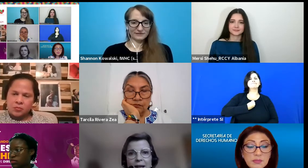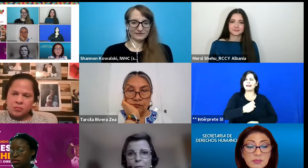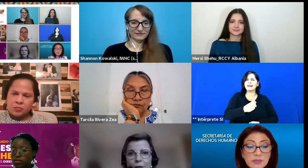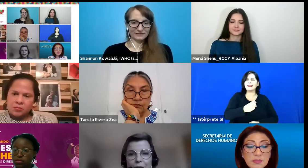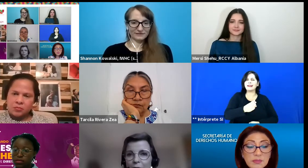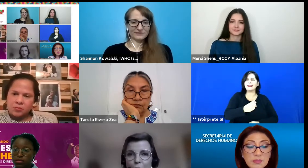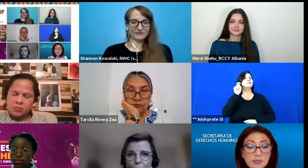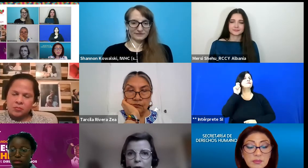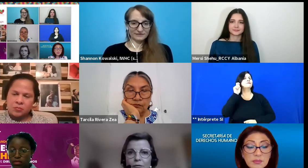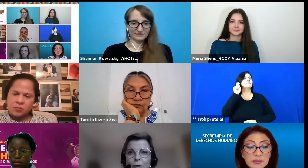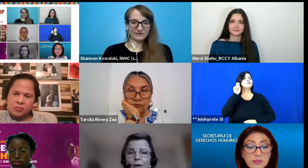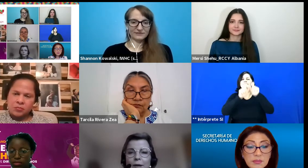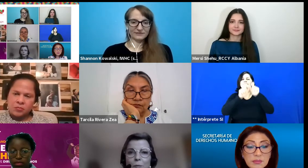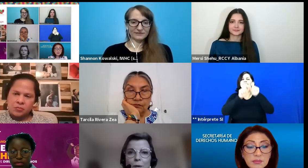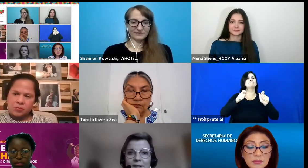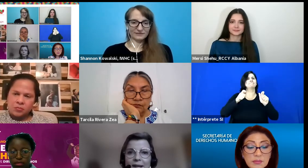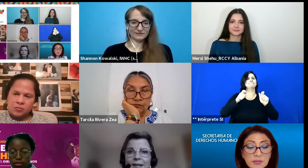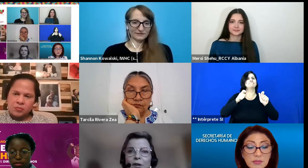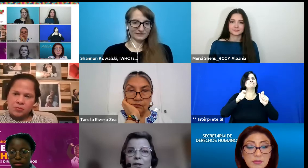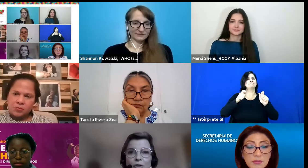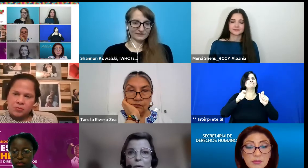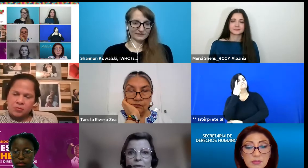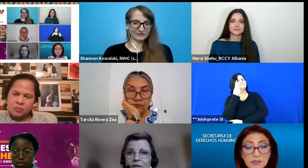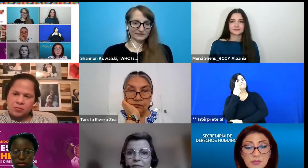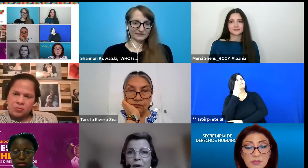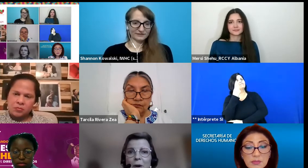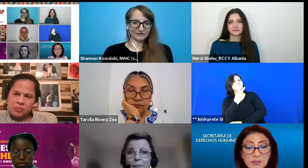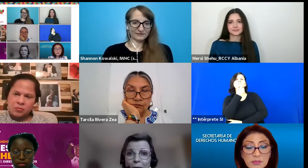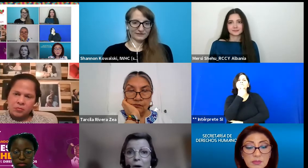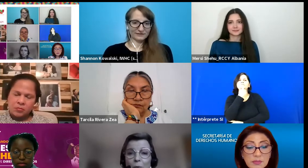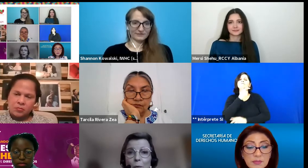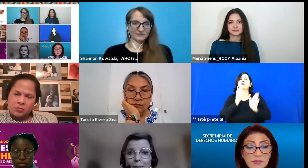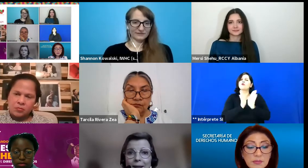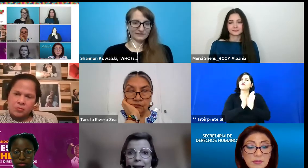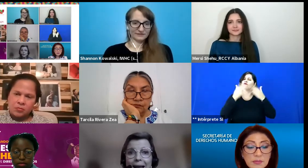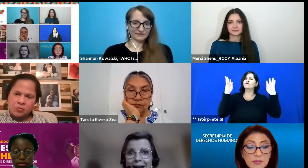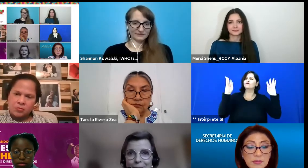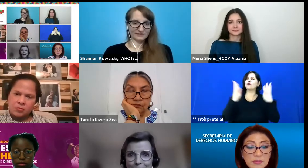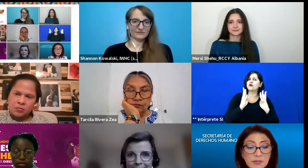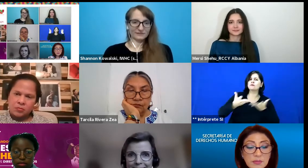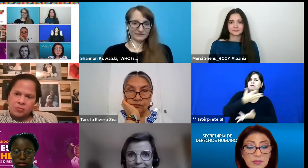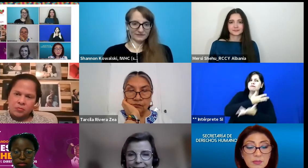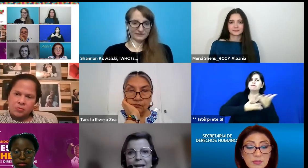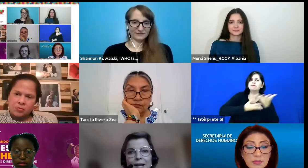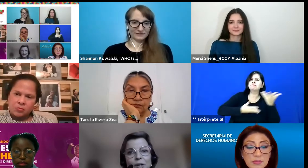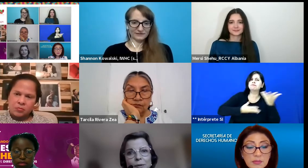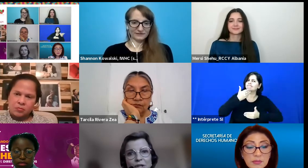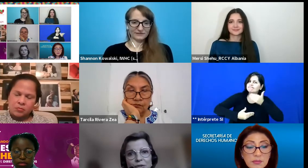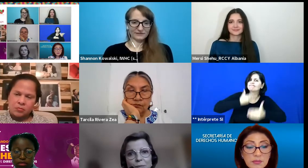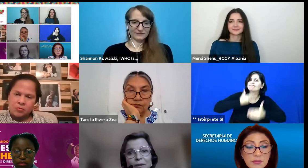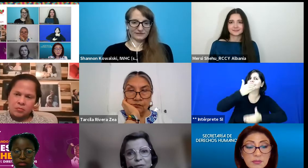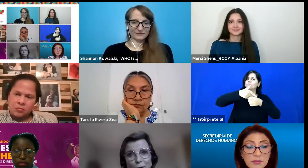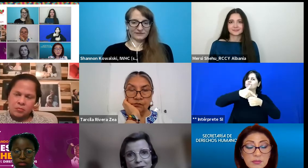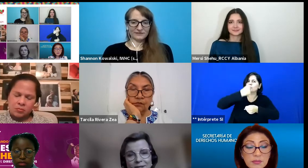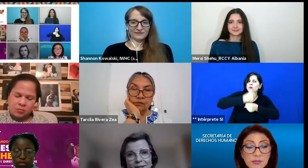focus and with a lot of work, and we're standing on the shoulders of proud women and men in